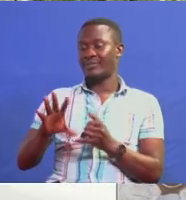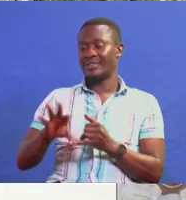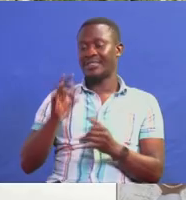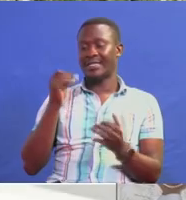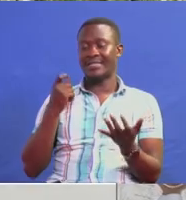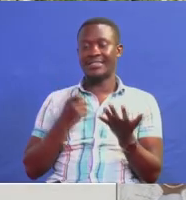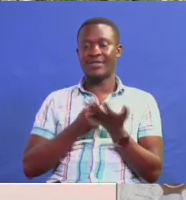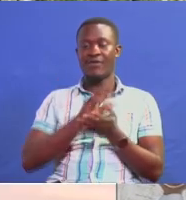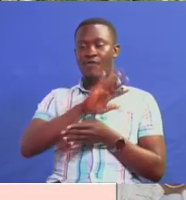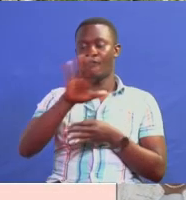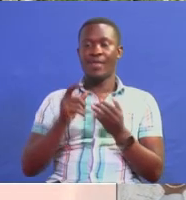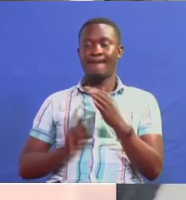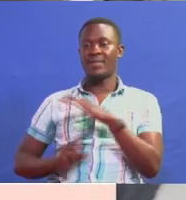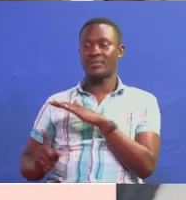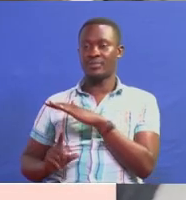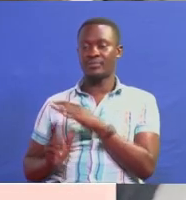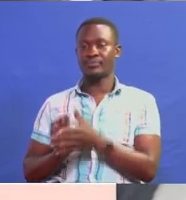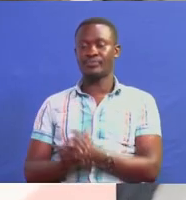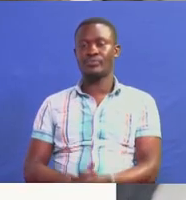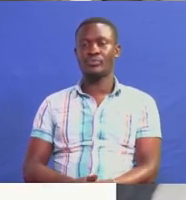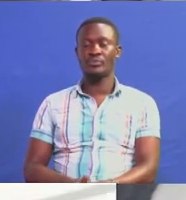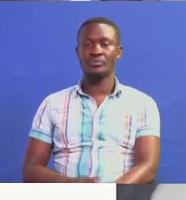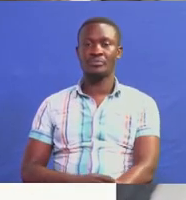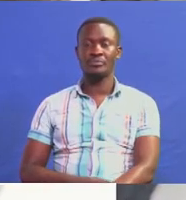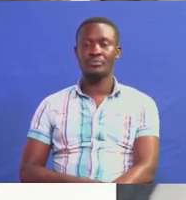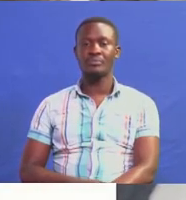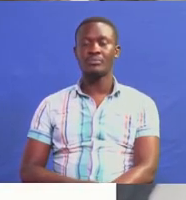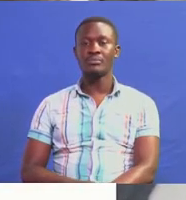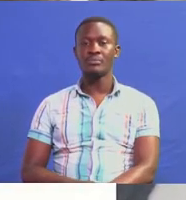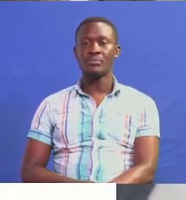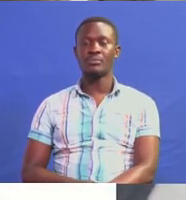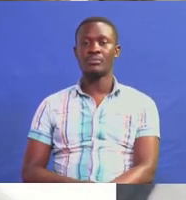charge of their ministries. Ernest Karani, KUTV.